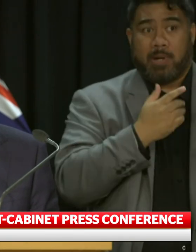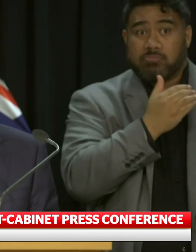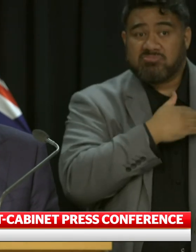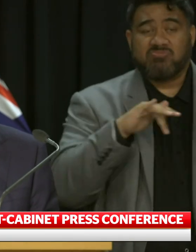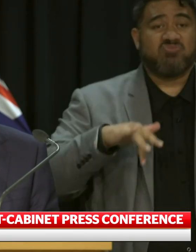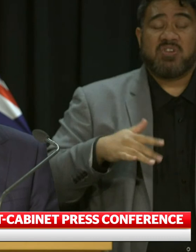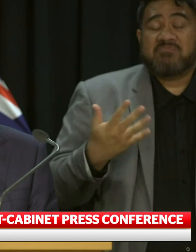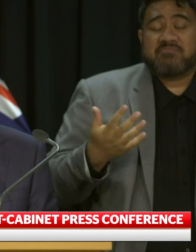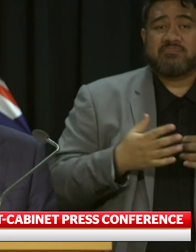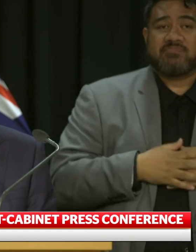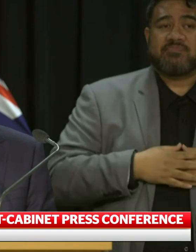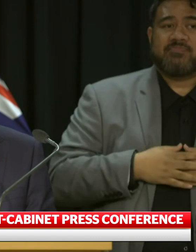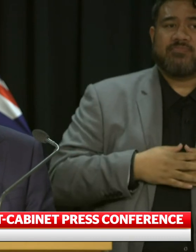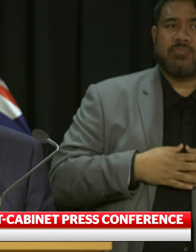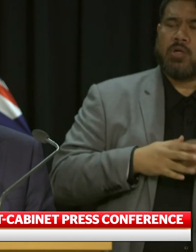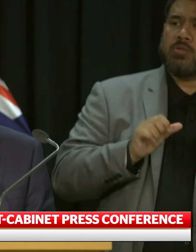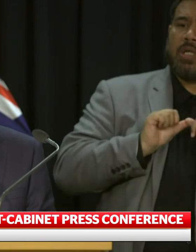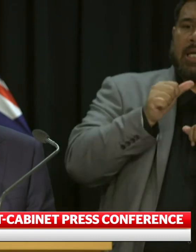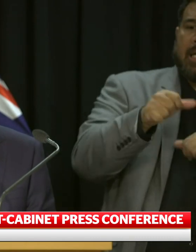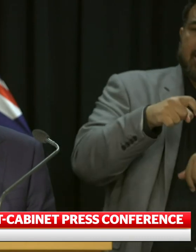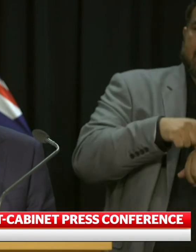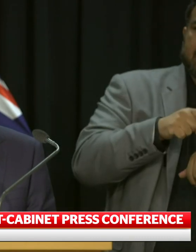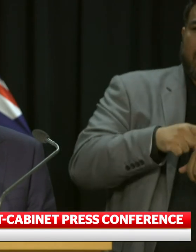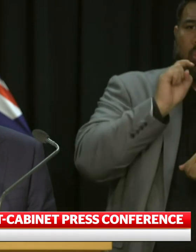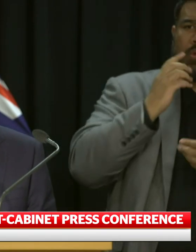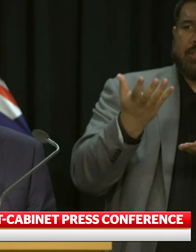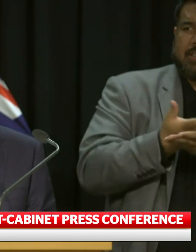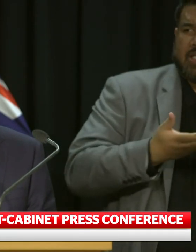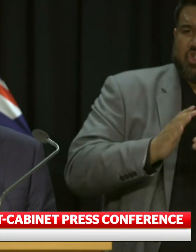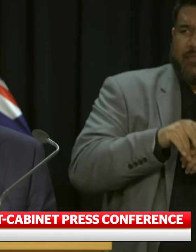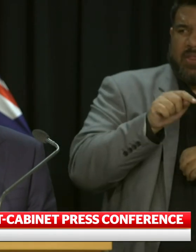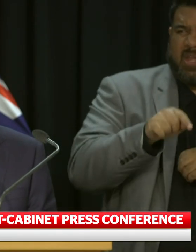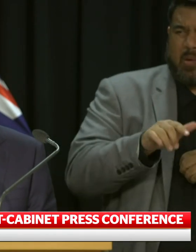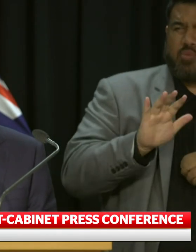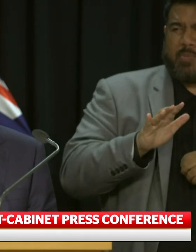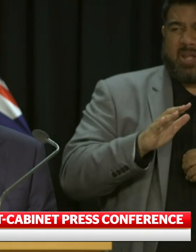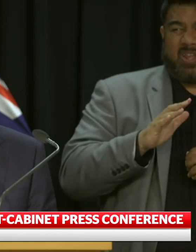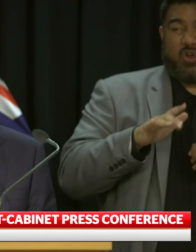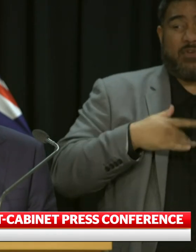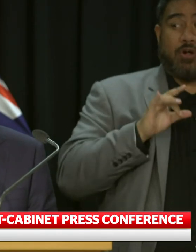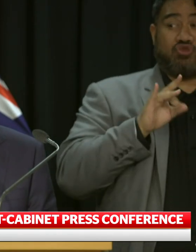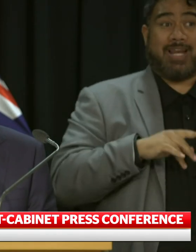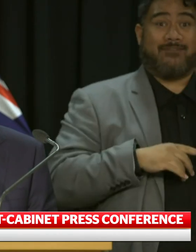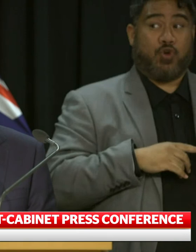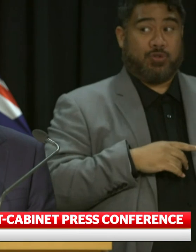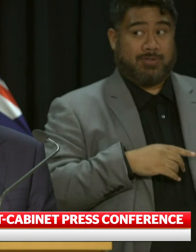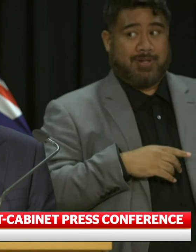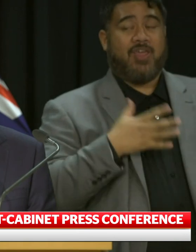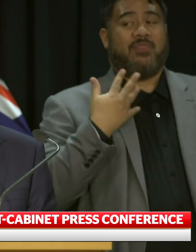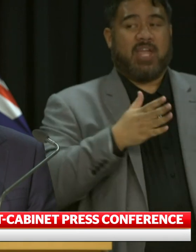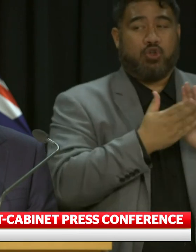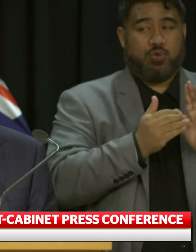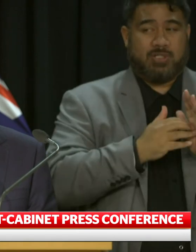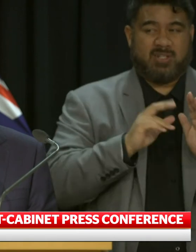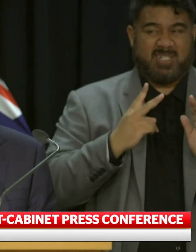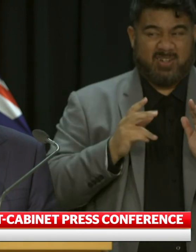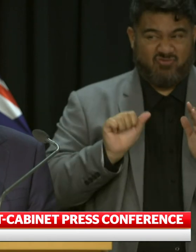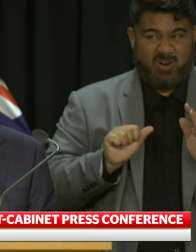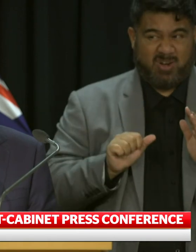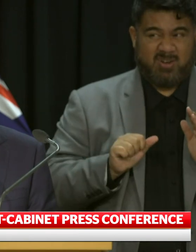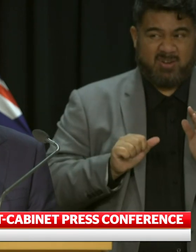do you think the next time that discussion might be had is probably after Australia has it, which is going to happen if the Albanese government is